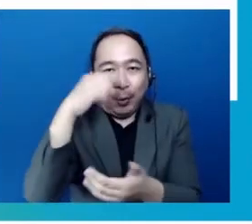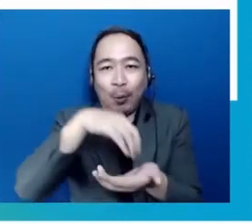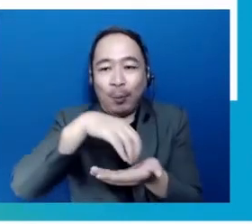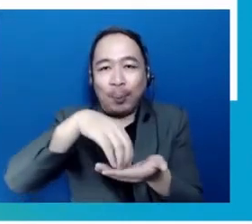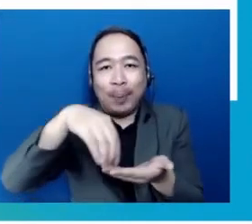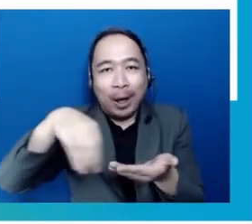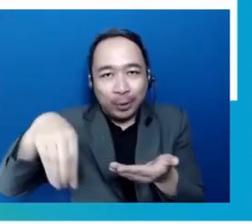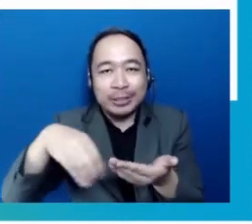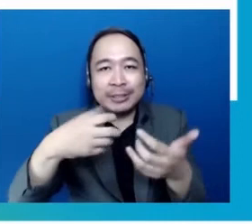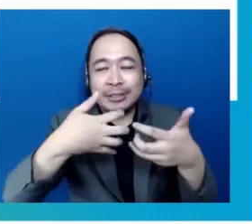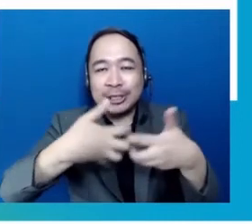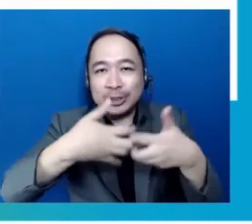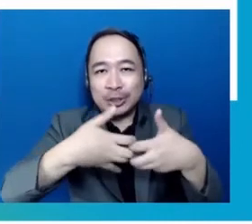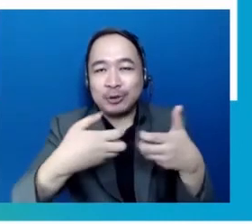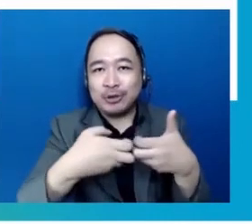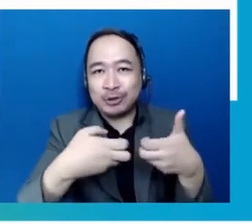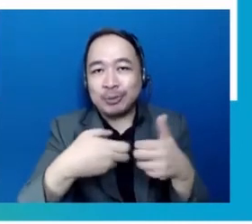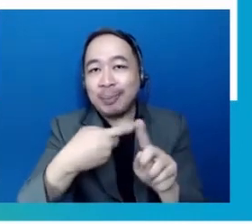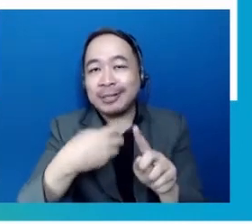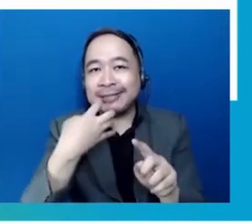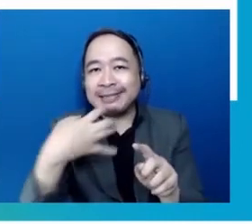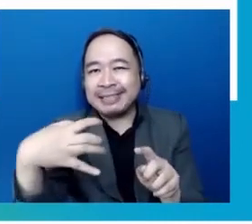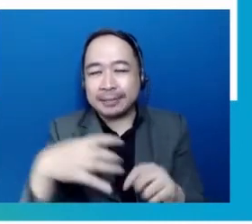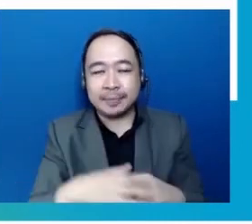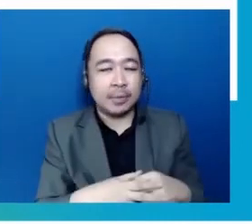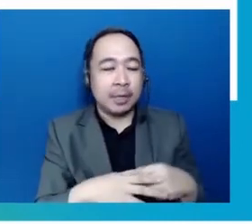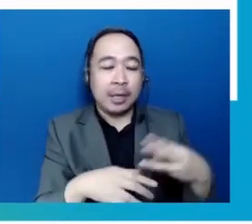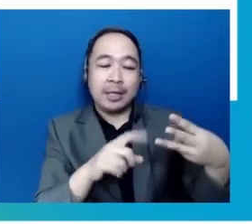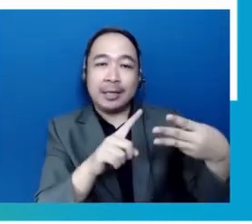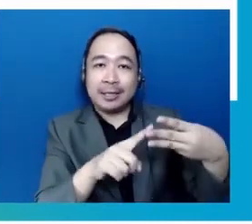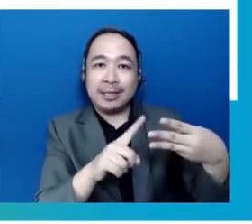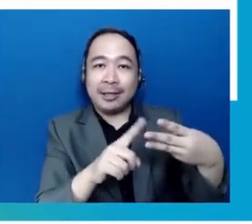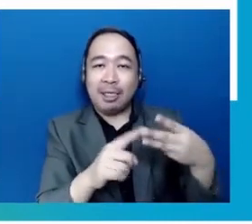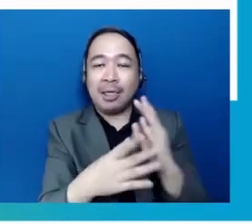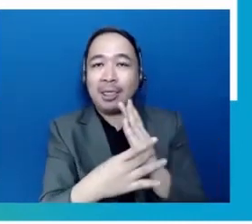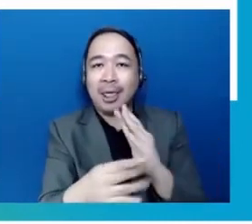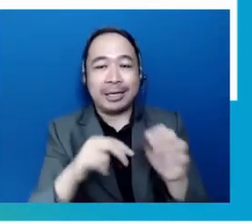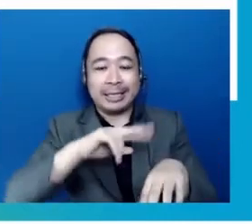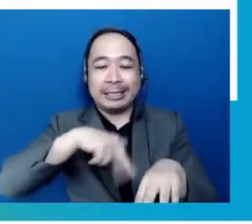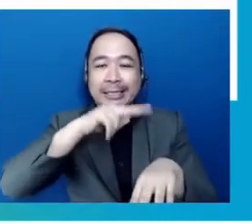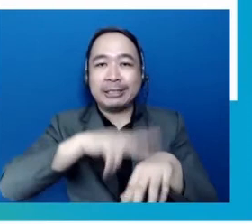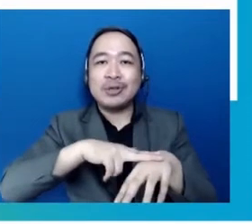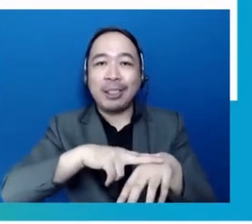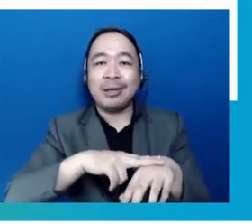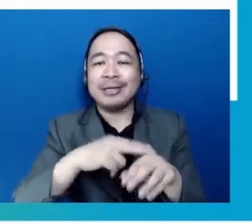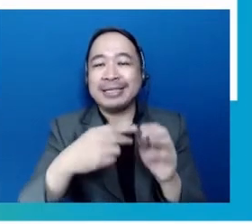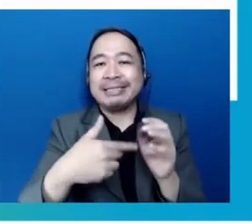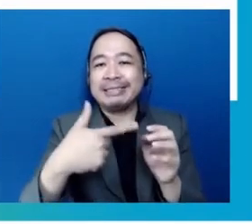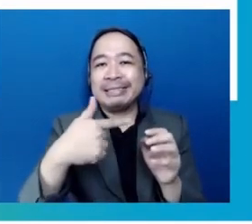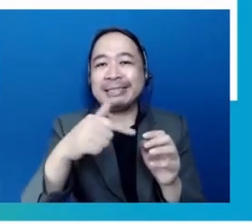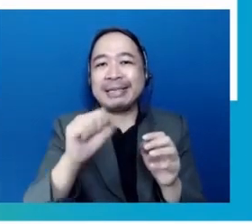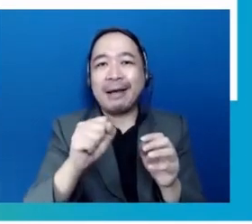heating. Concerning gas, regarding natural gas, we recognize that supporting natural gas